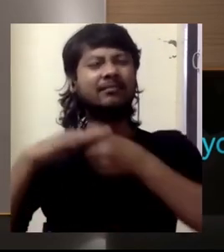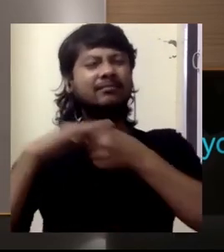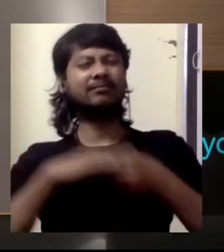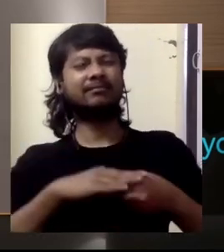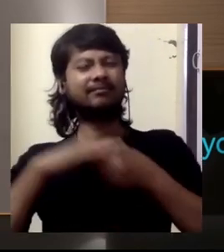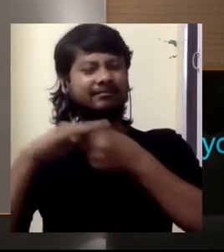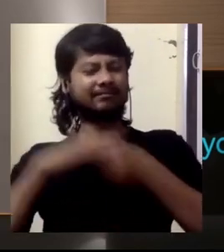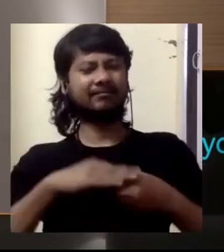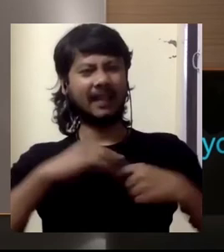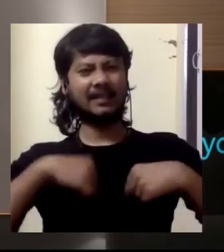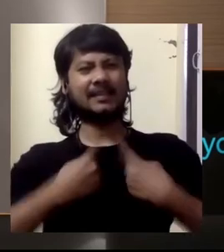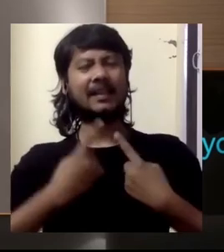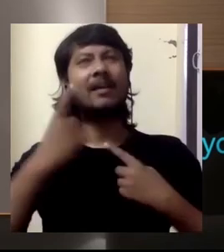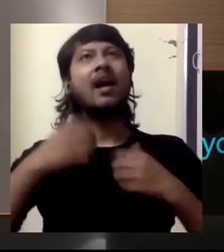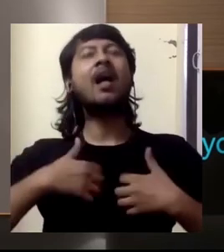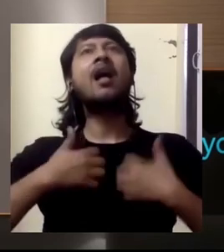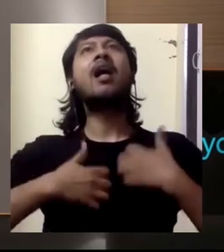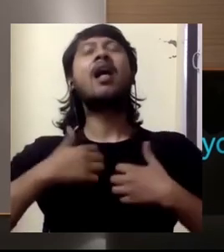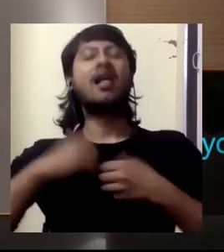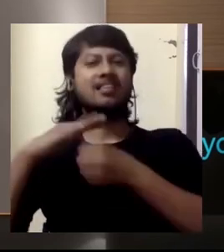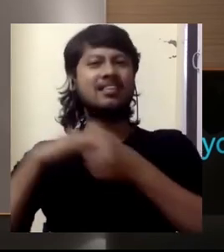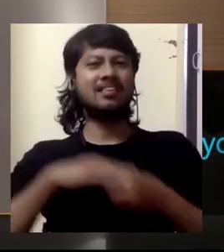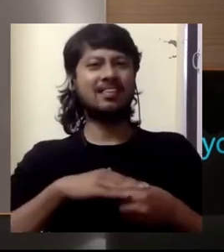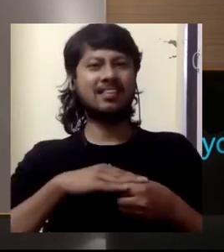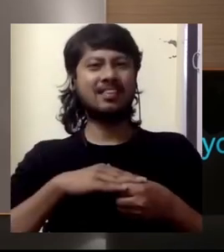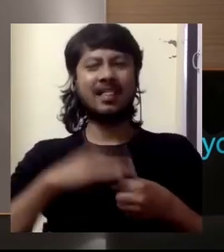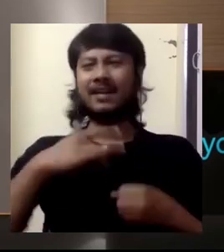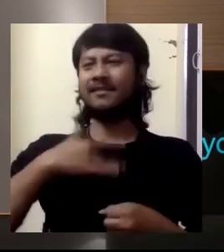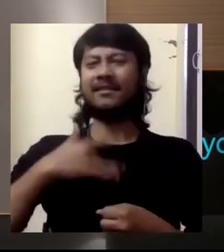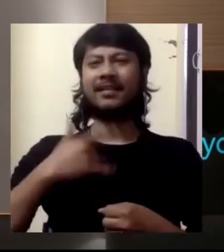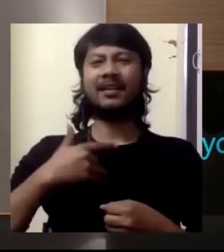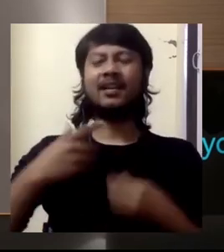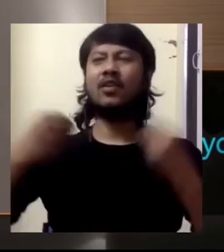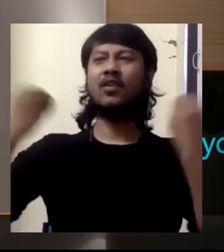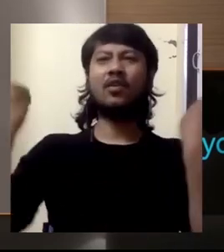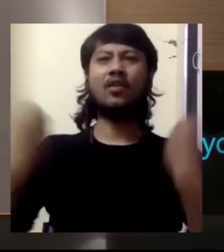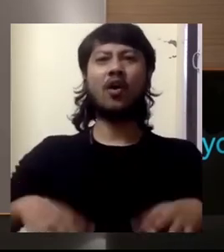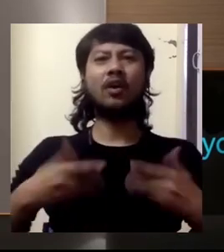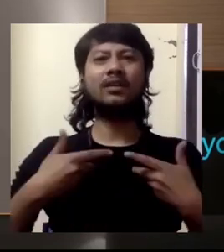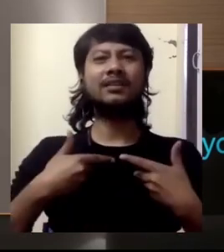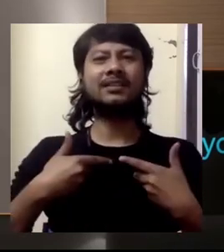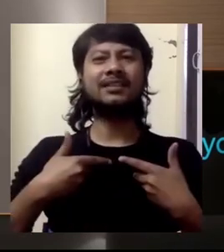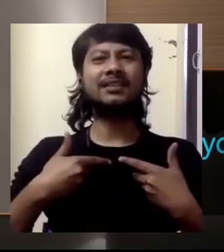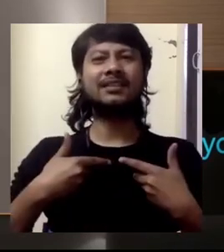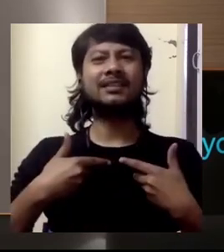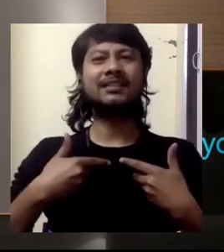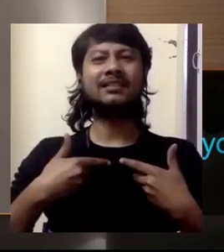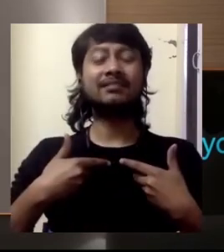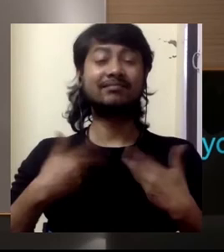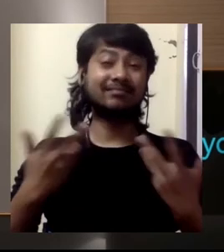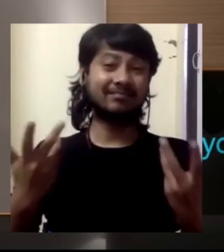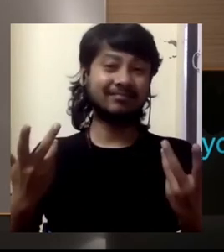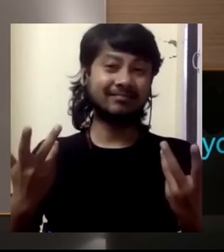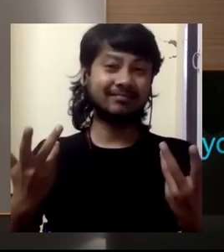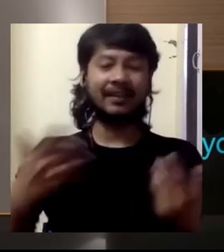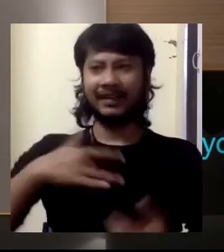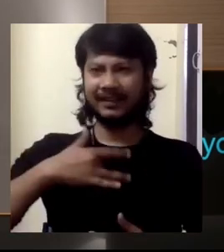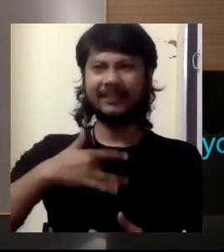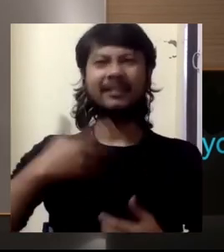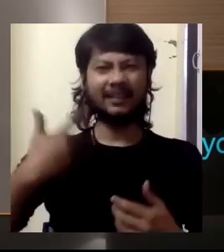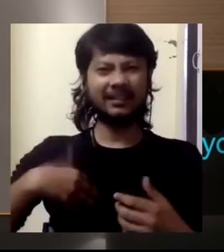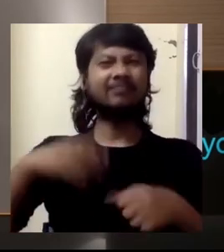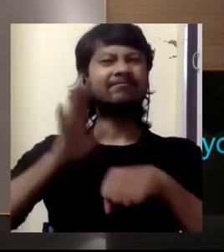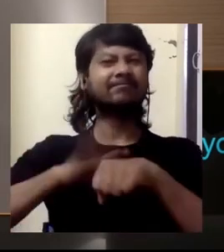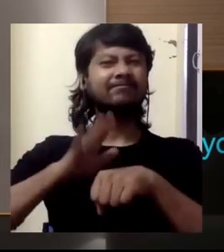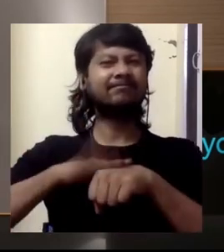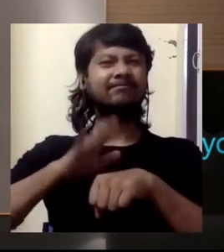abandonment that some of us go through when we have been through a journey that feels full of neglect, full